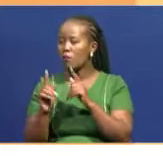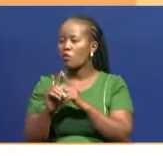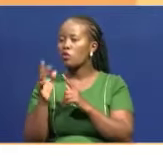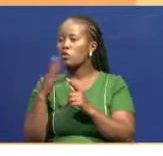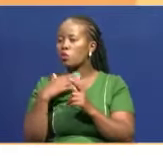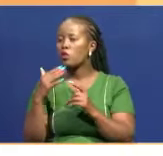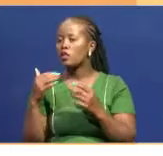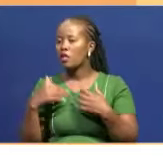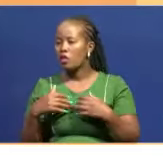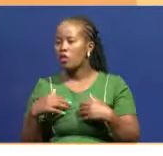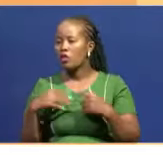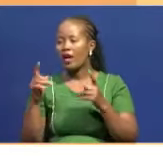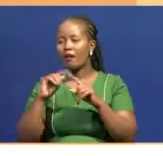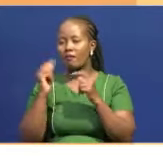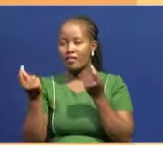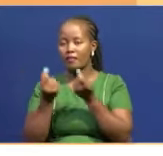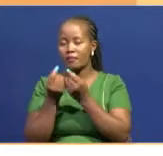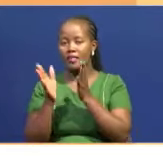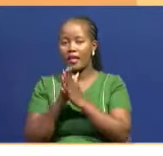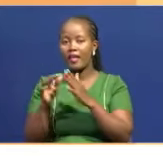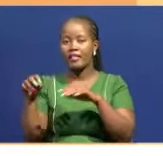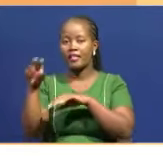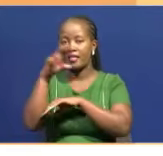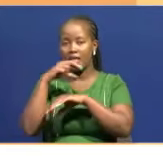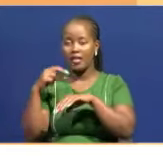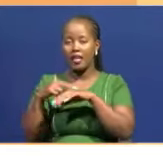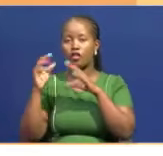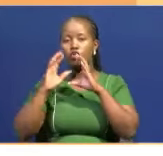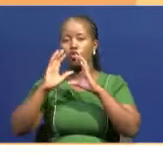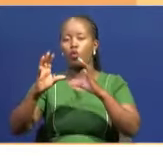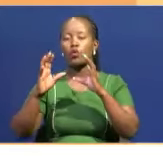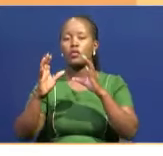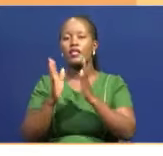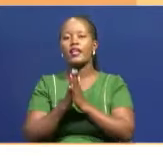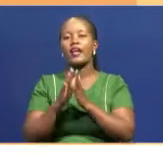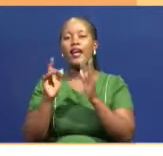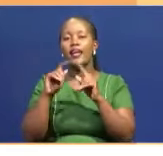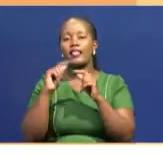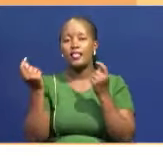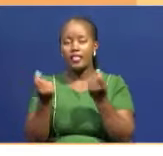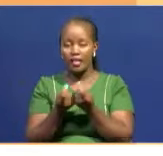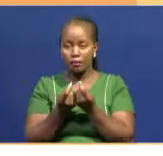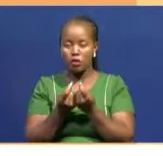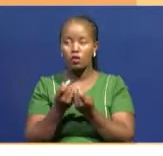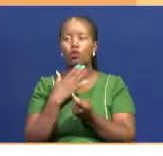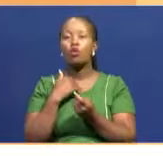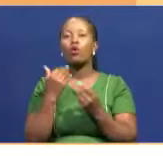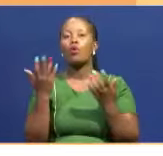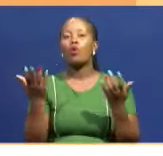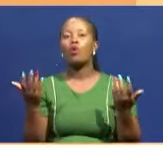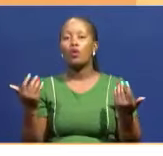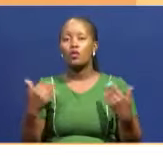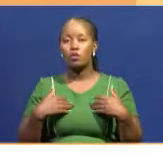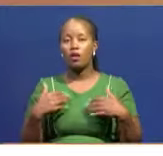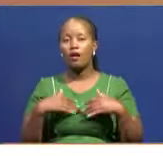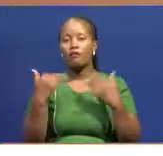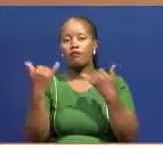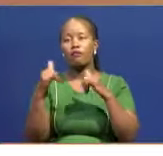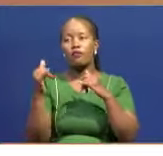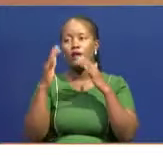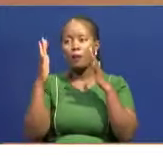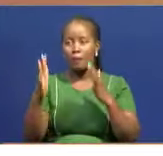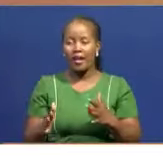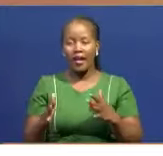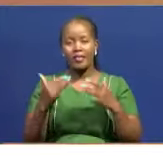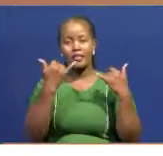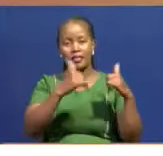cognizance the fact that the national coach and the national team setup also want to see players playing who they